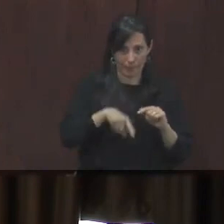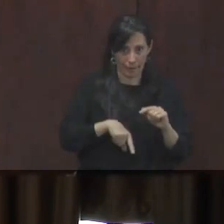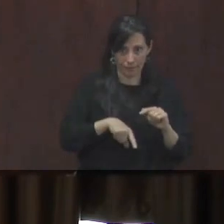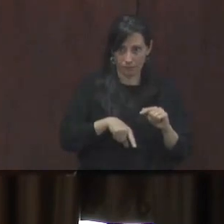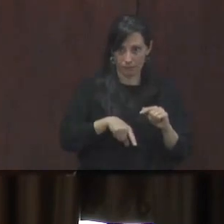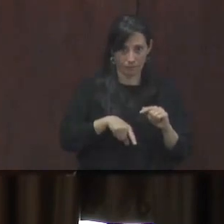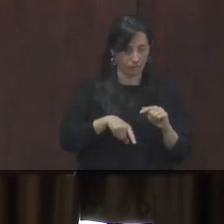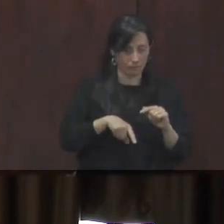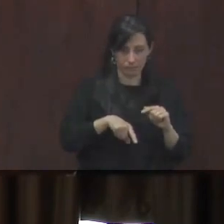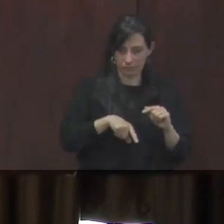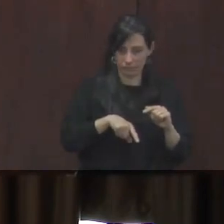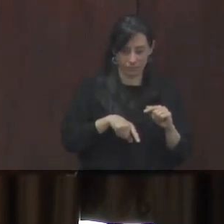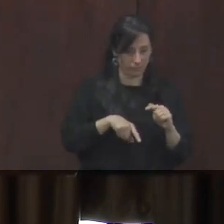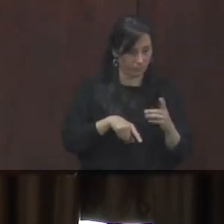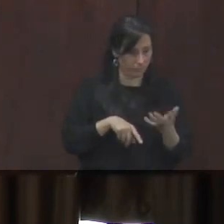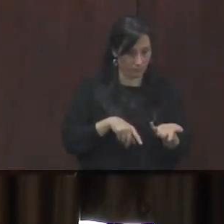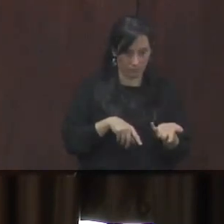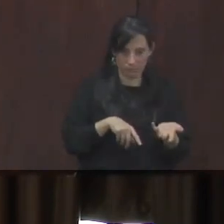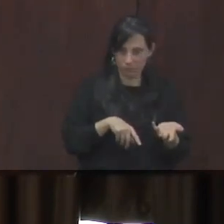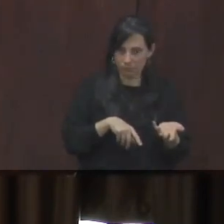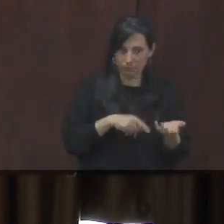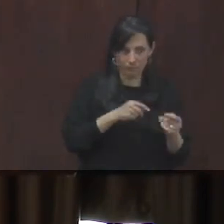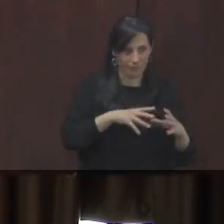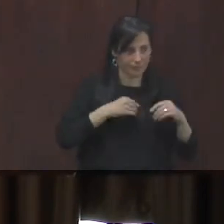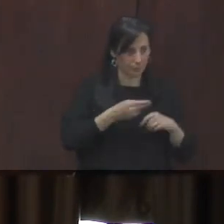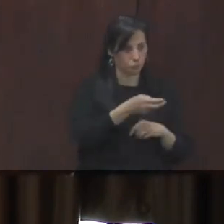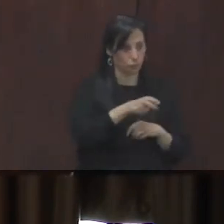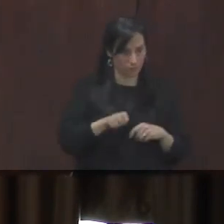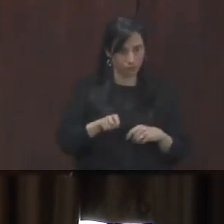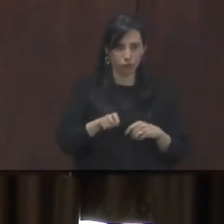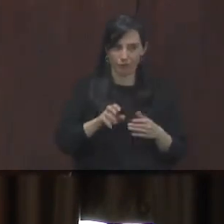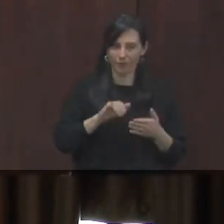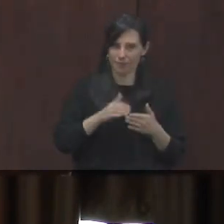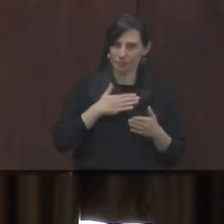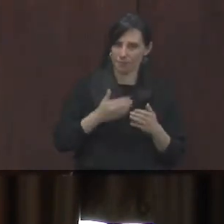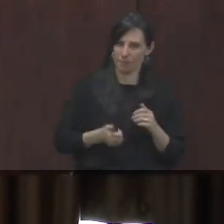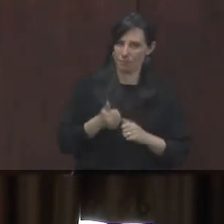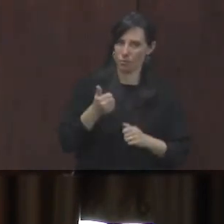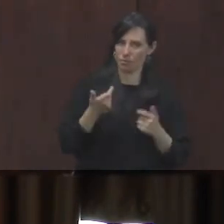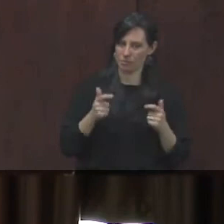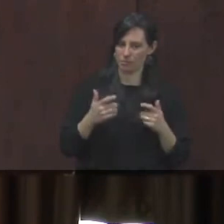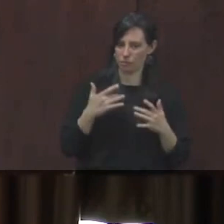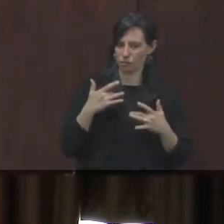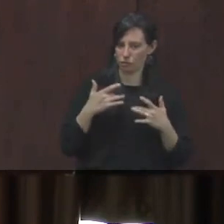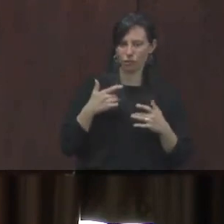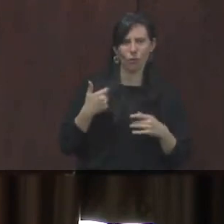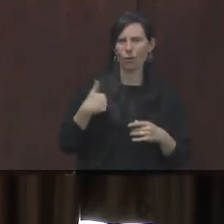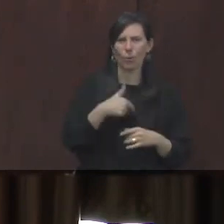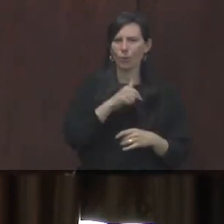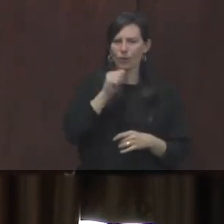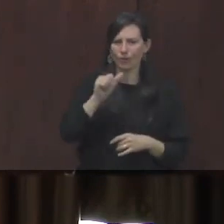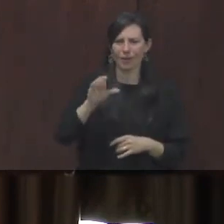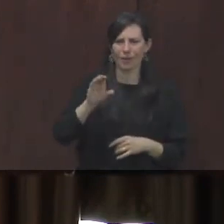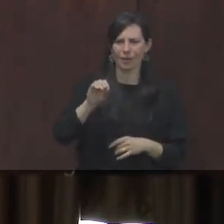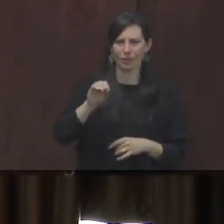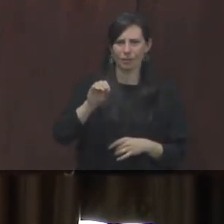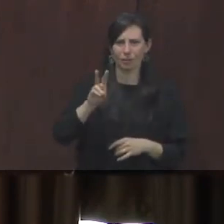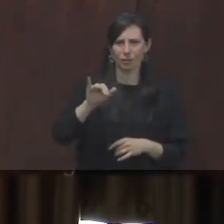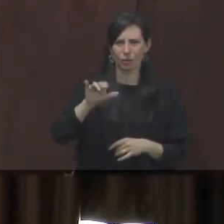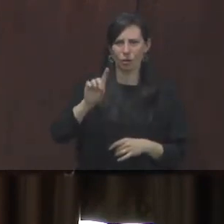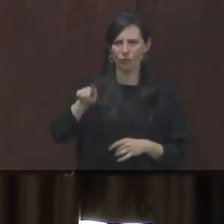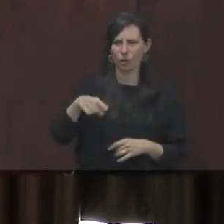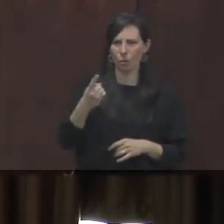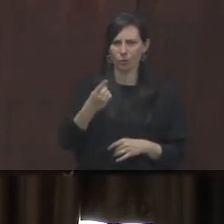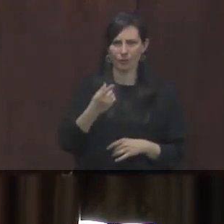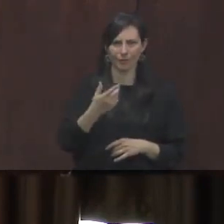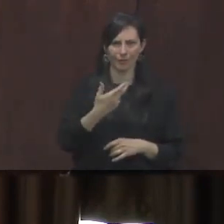additional capacity. That's probably one of the things that worries me the most, because we're not just a COVID hospital, we're a